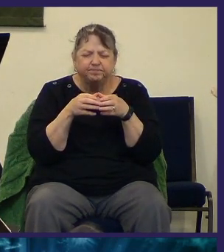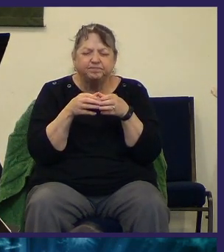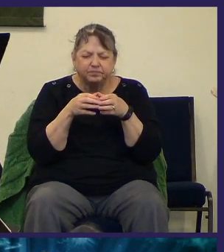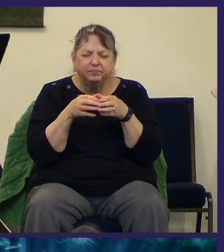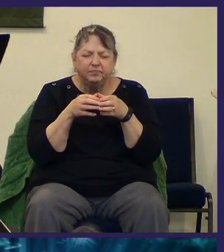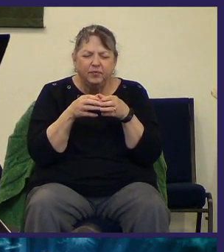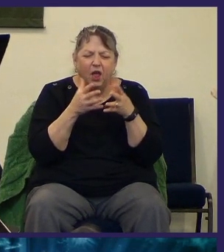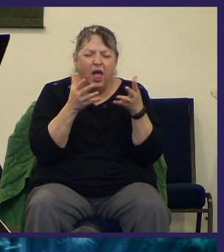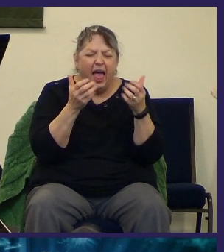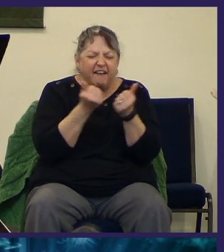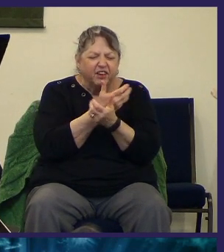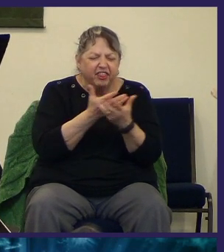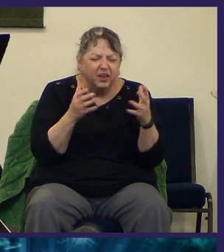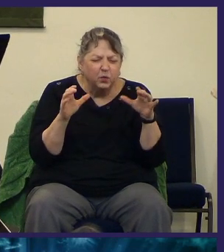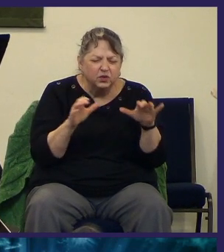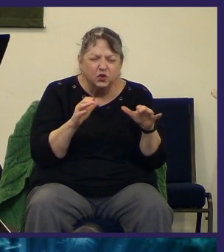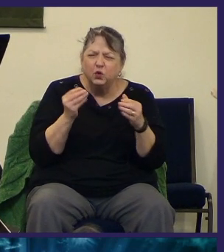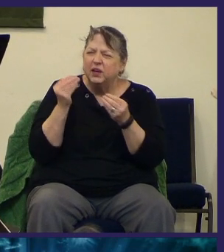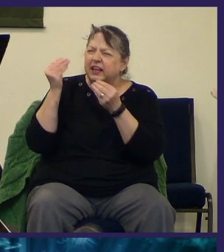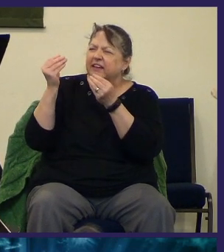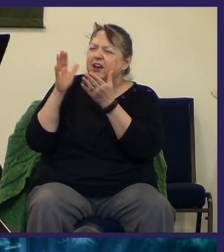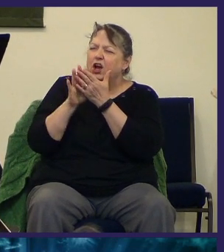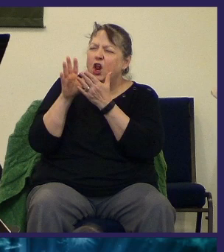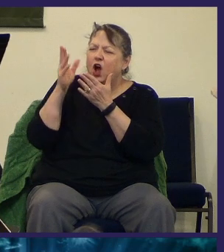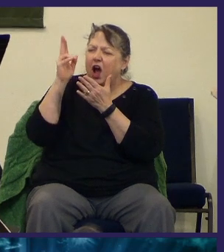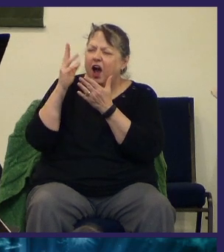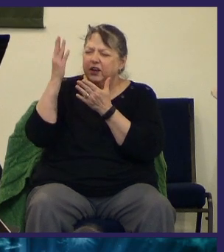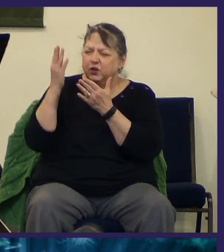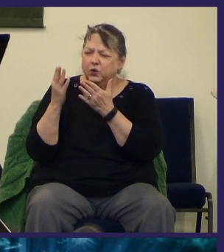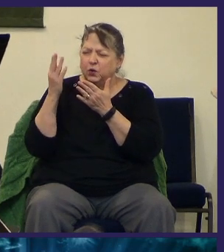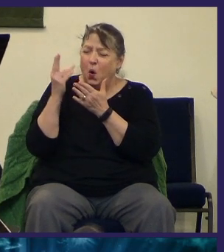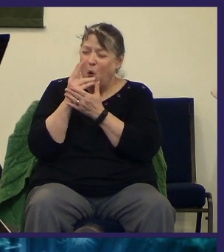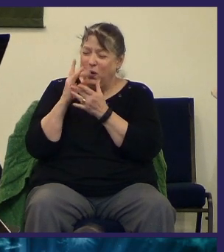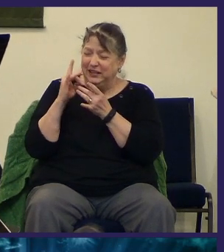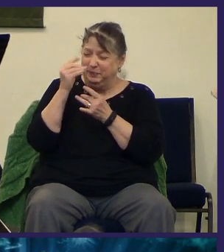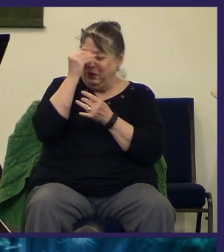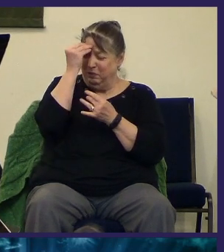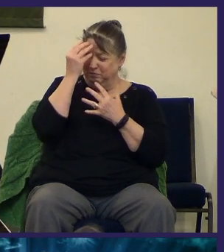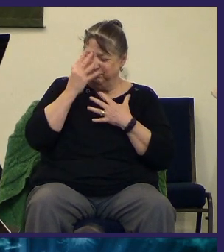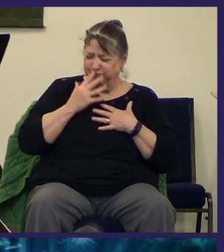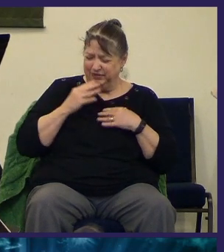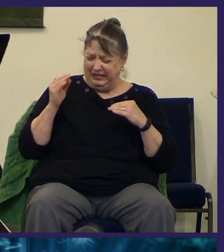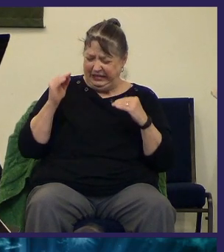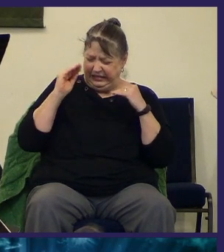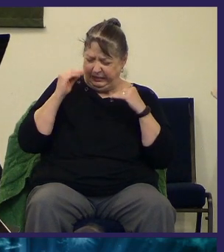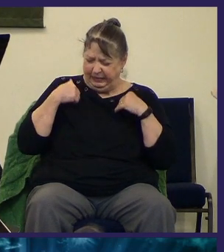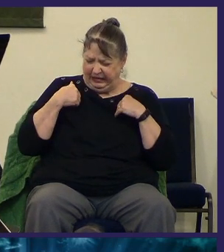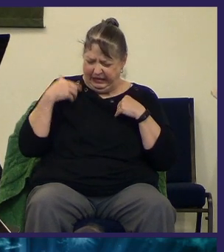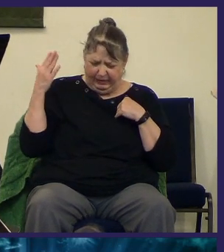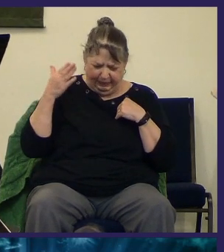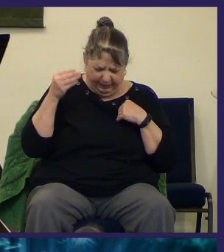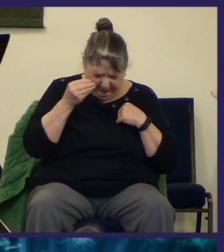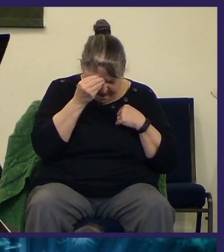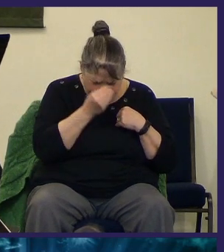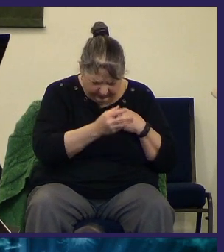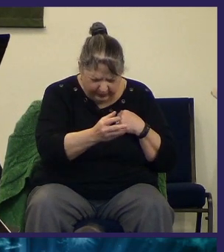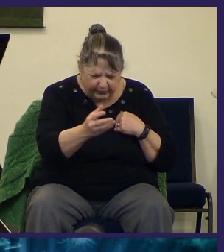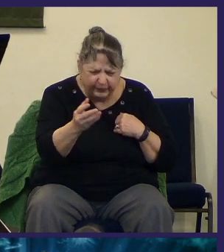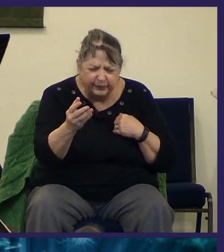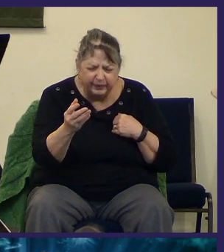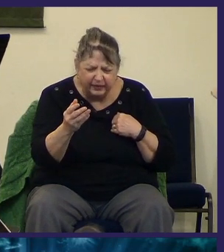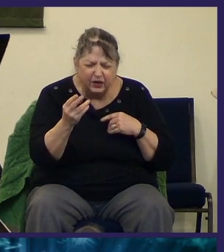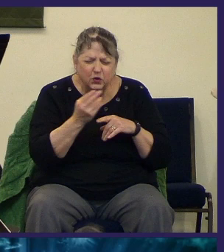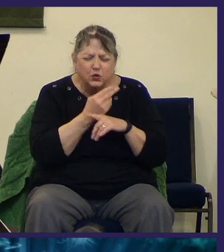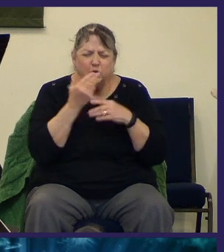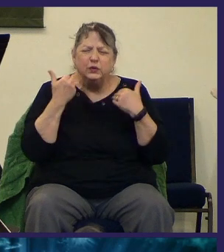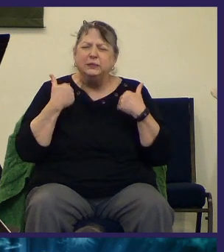glorify and honor you lord i just pray for your holy spirit to speak through me your lord use me lord